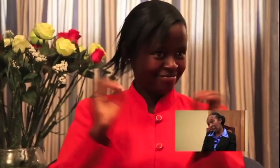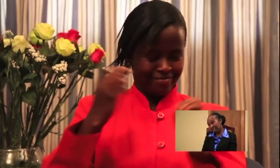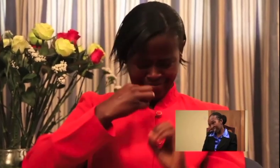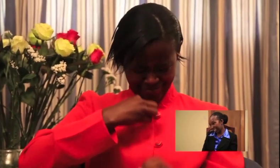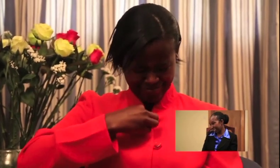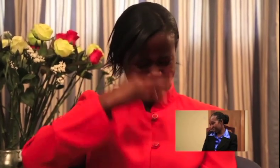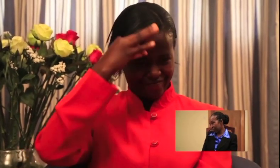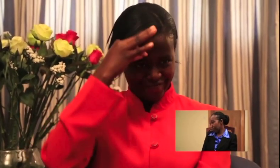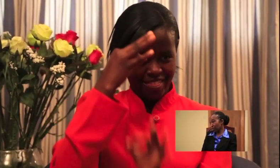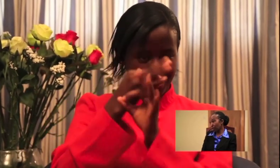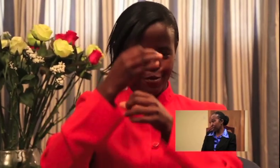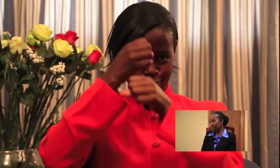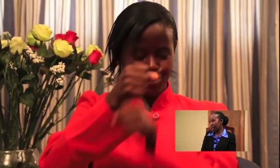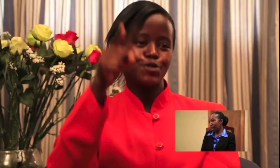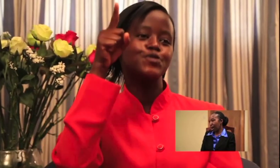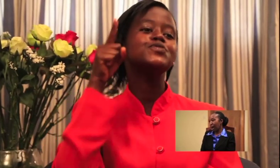a chance?